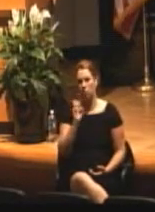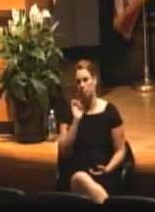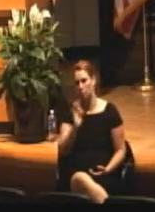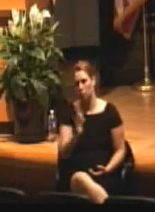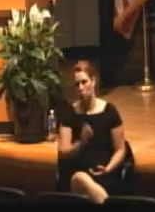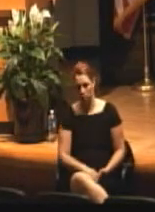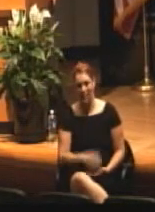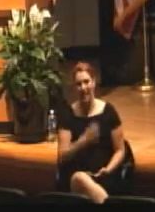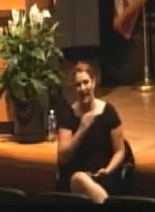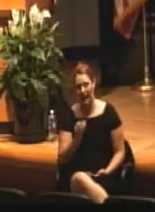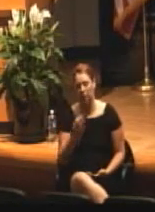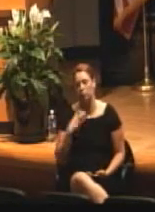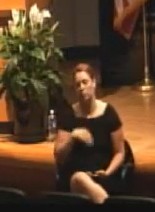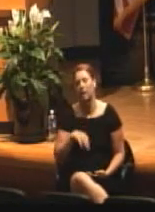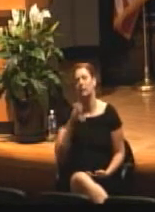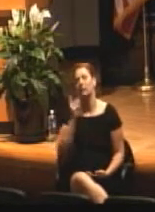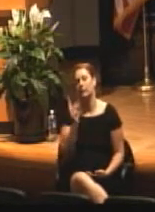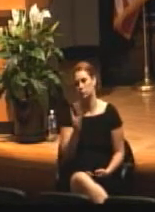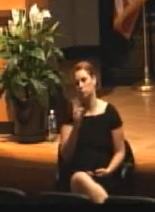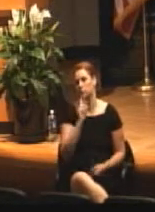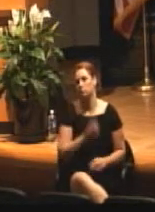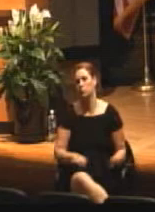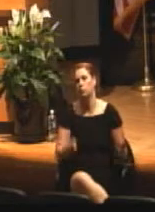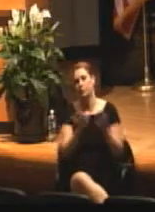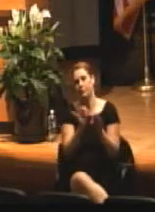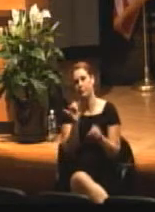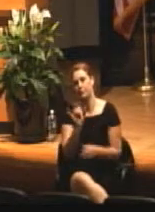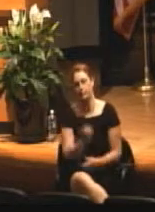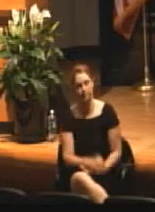So for 7 years, let's see.